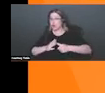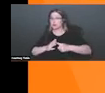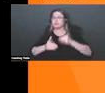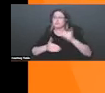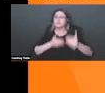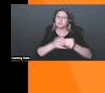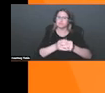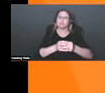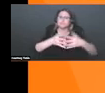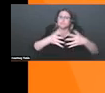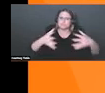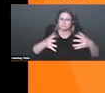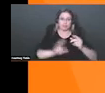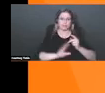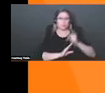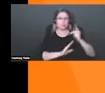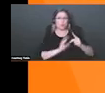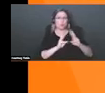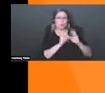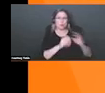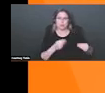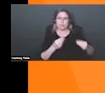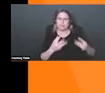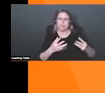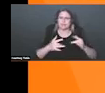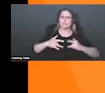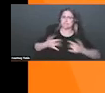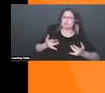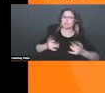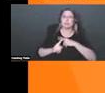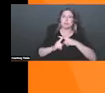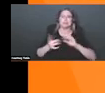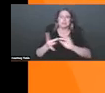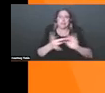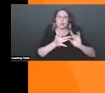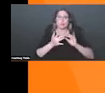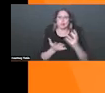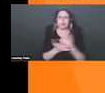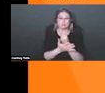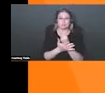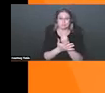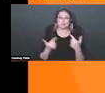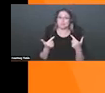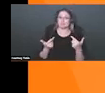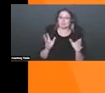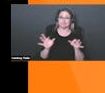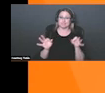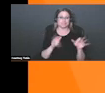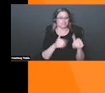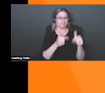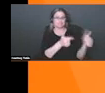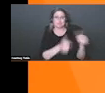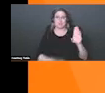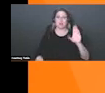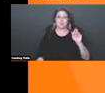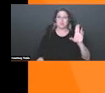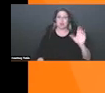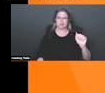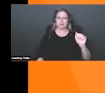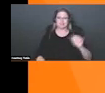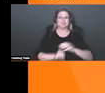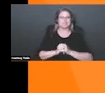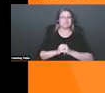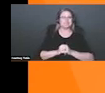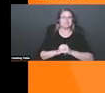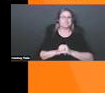with lots of programs and workshops, events, and networking opportunities. But enough about us and more about Barbara.